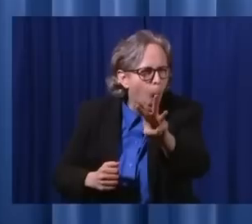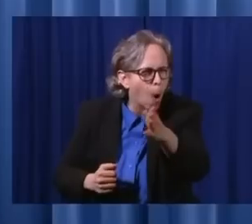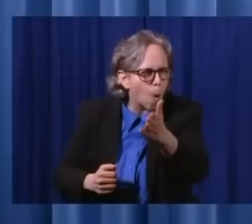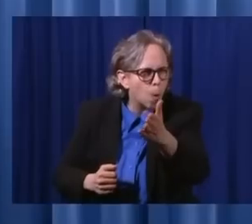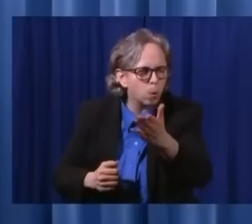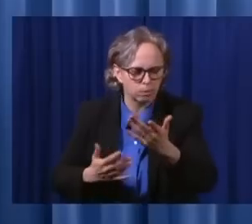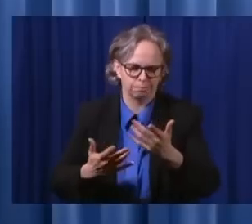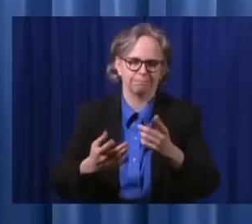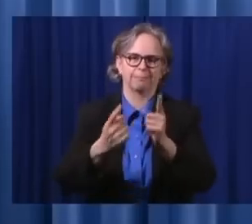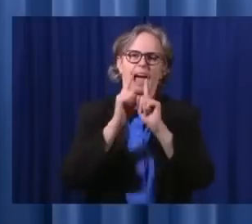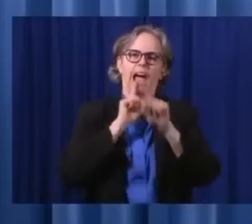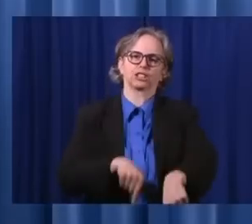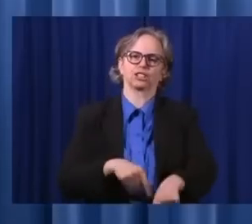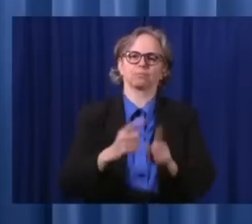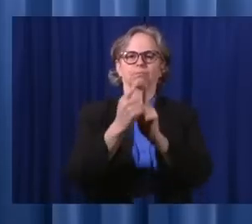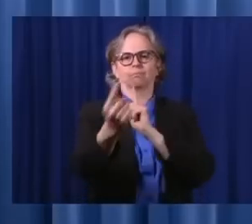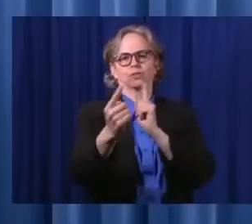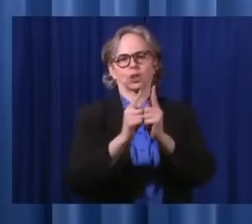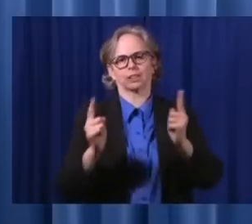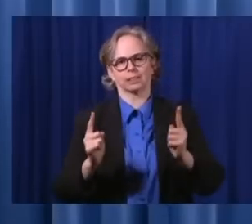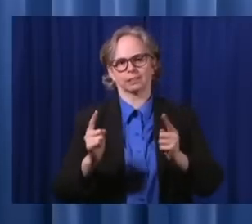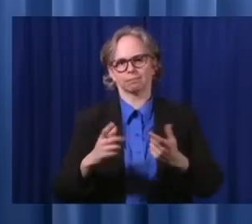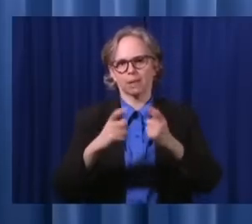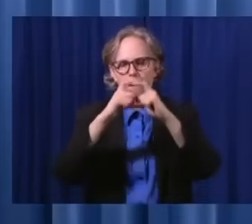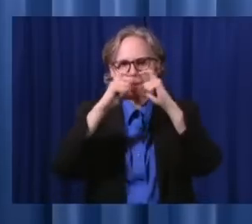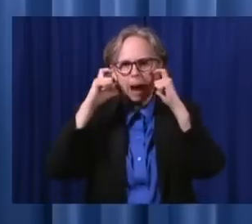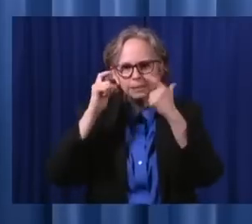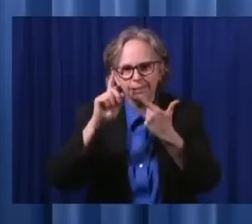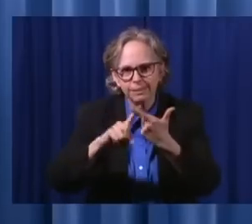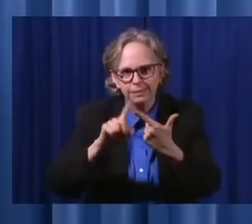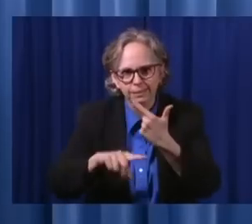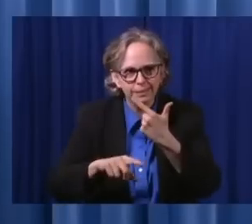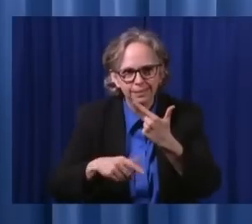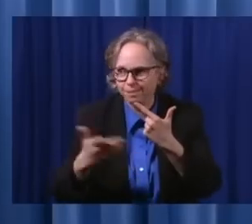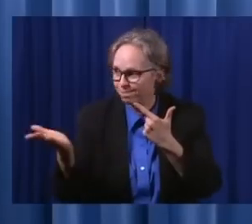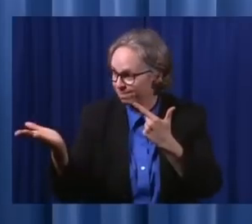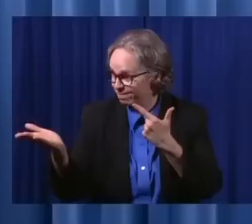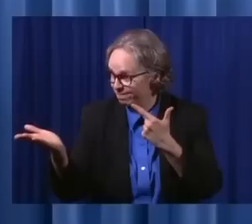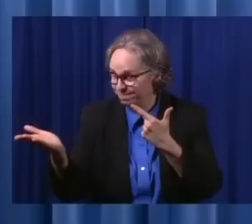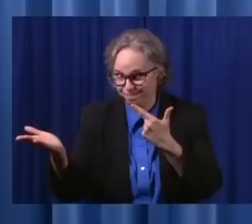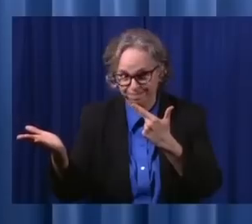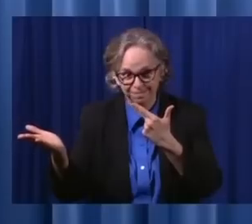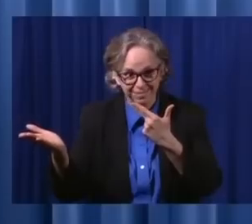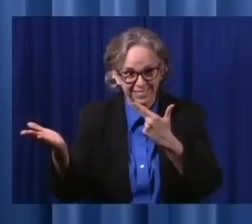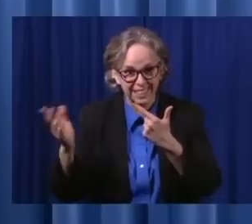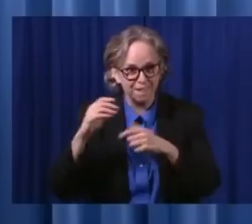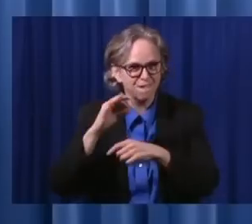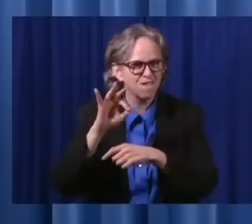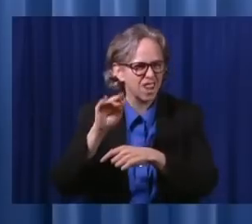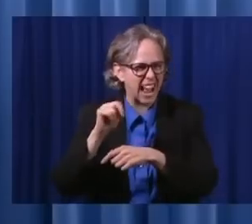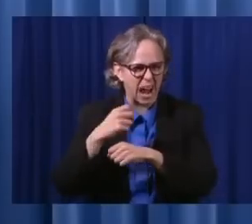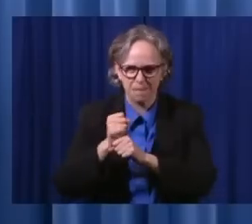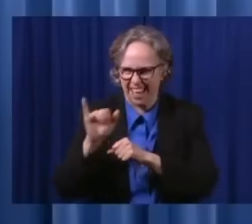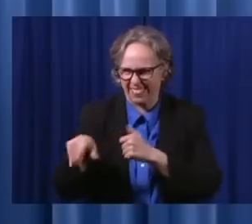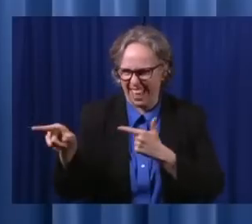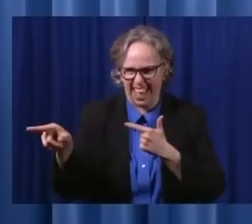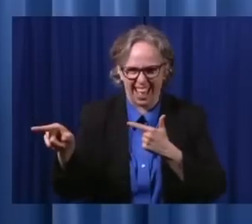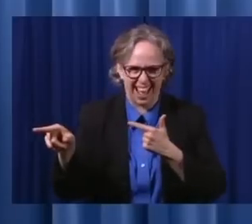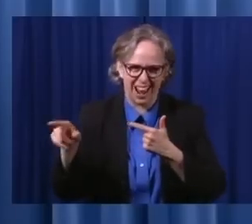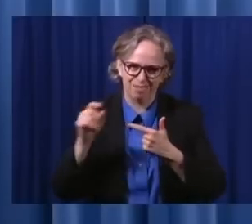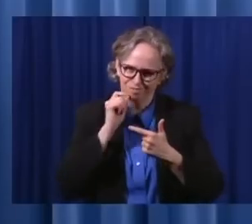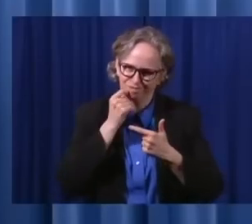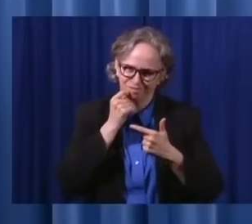that mask, Fran made this mask. I like it. It's got the Ohio banner there, flag.